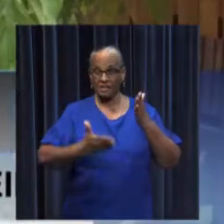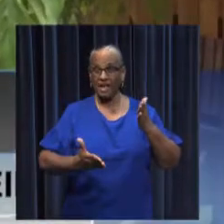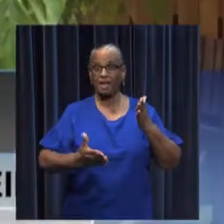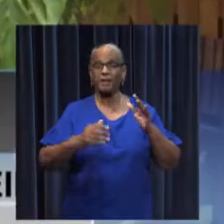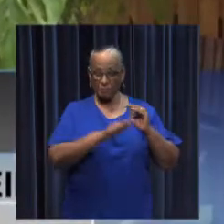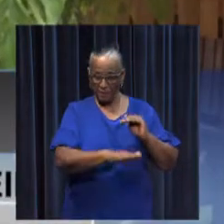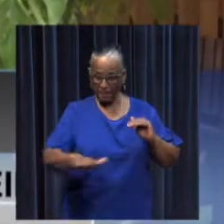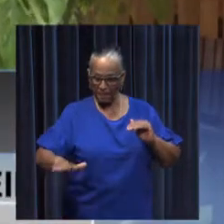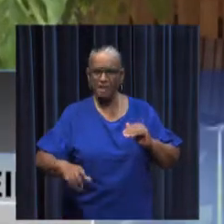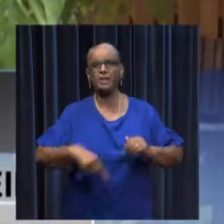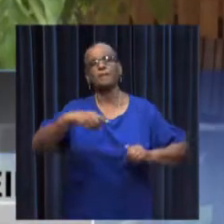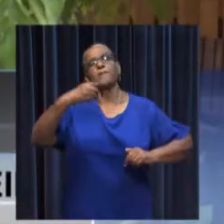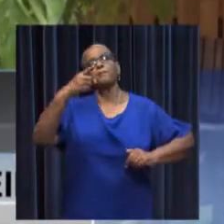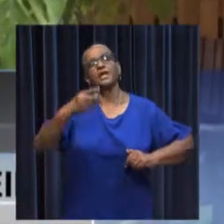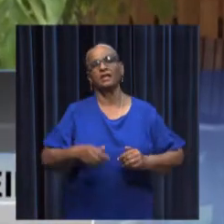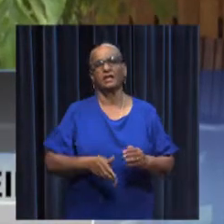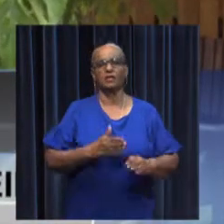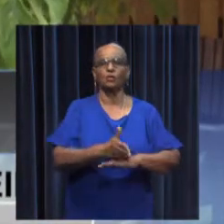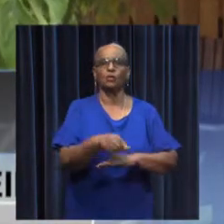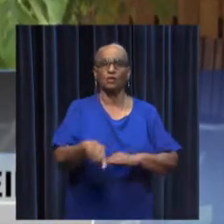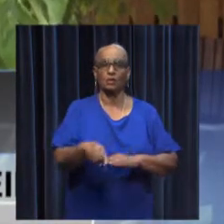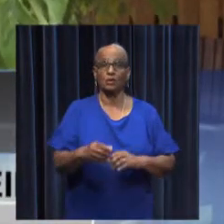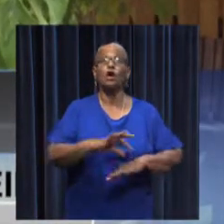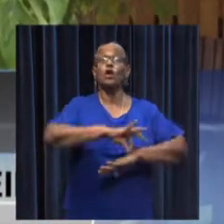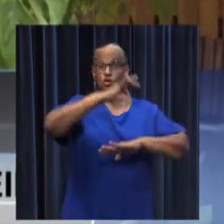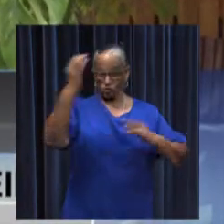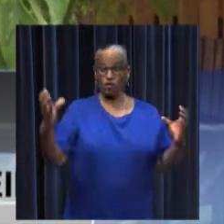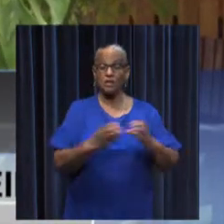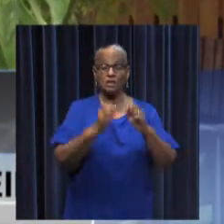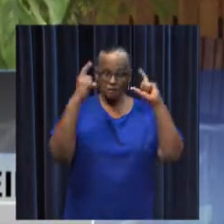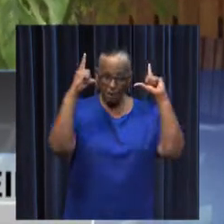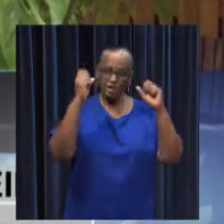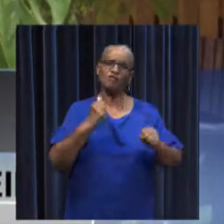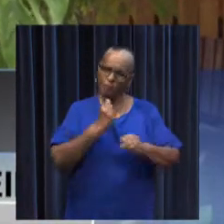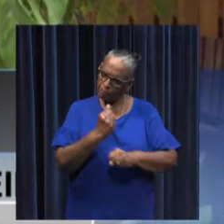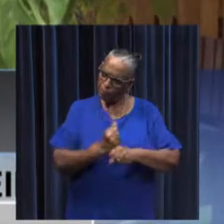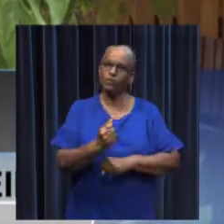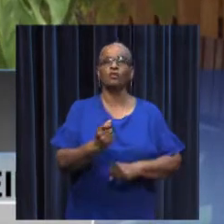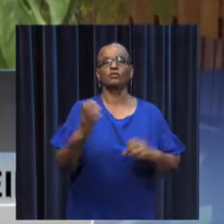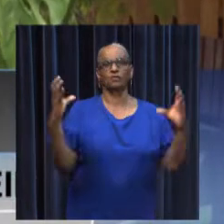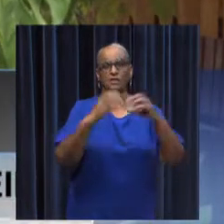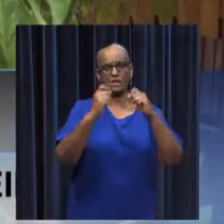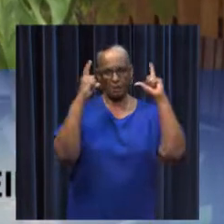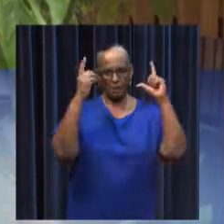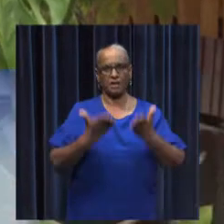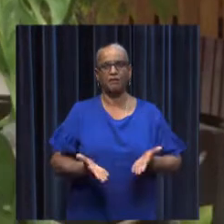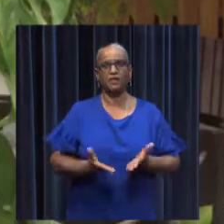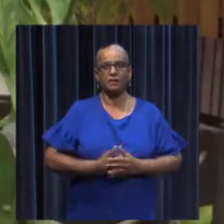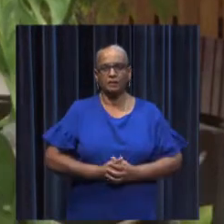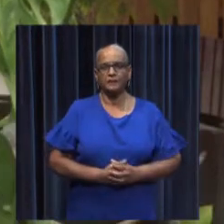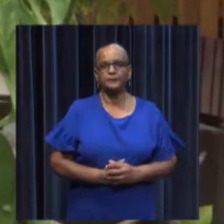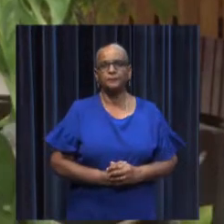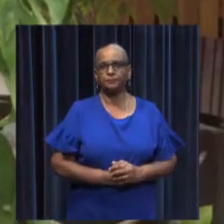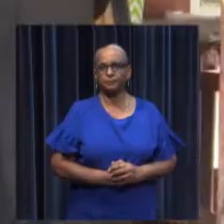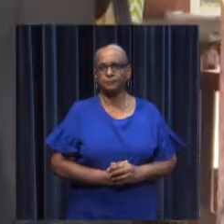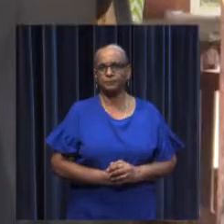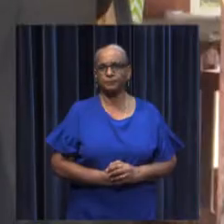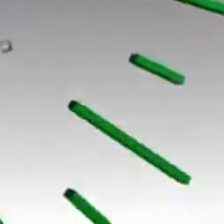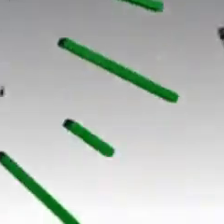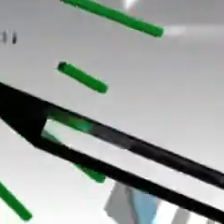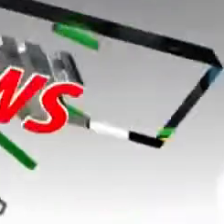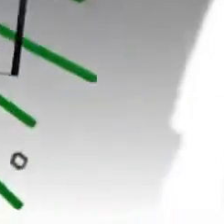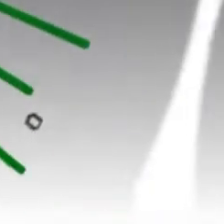healthy lifestyle must be promoted better among children, and because a healthy society is a productive society.